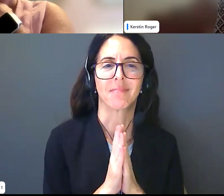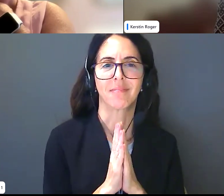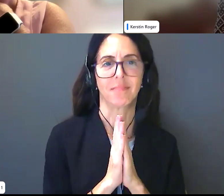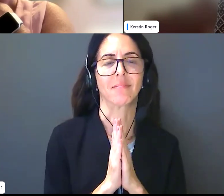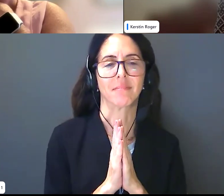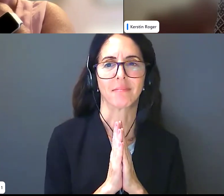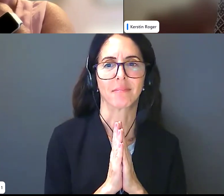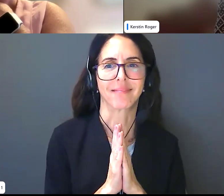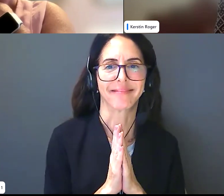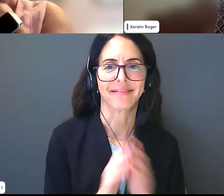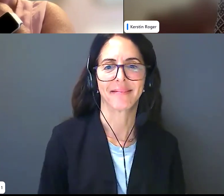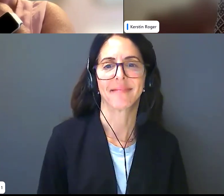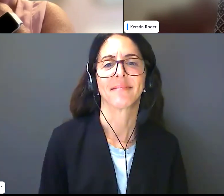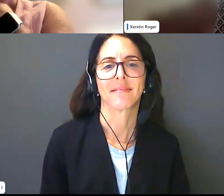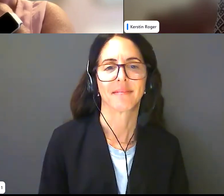Sorry.